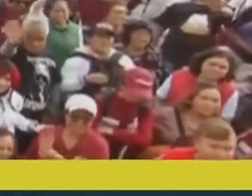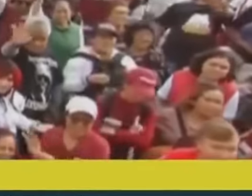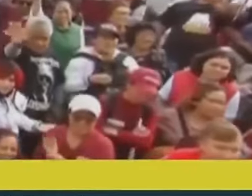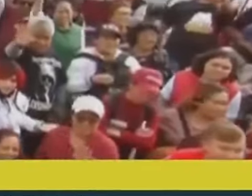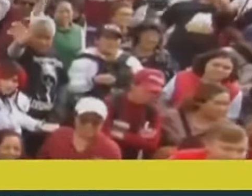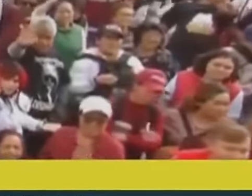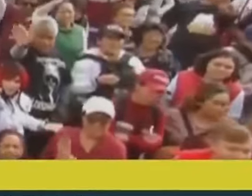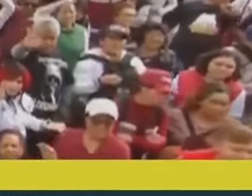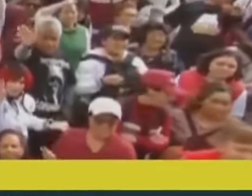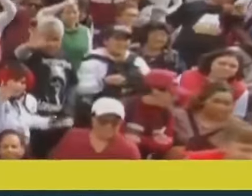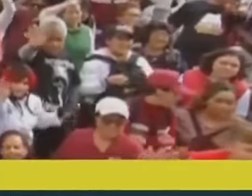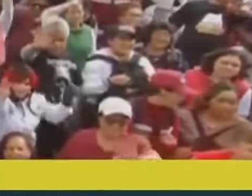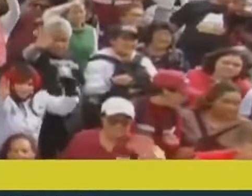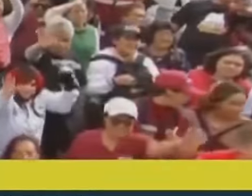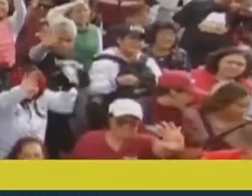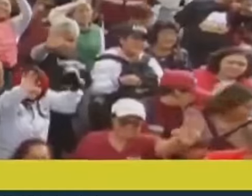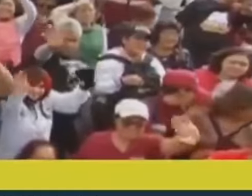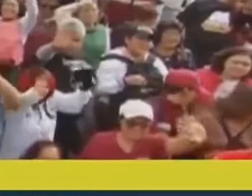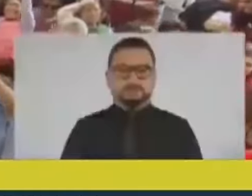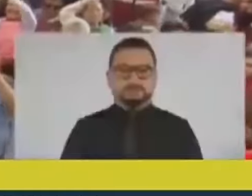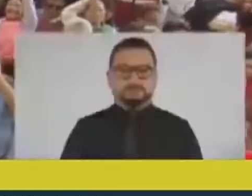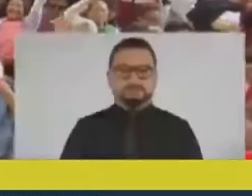We will work together in a new